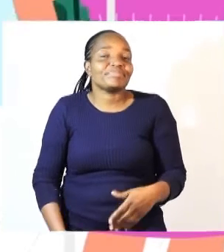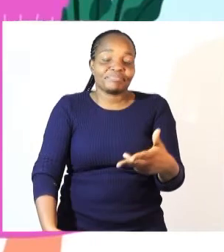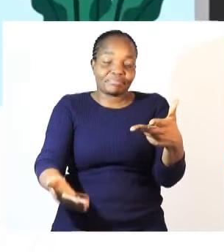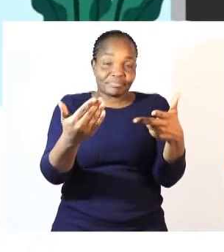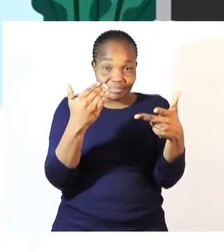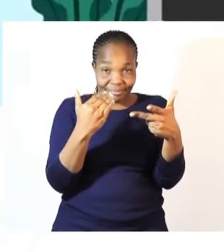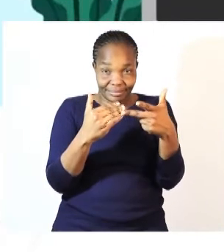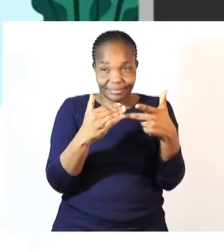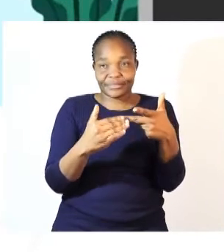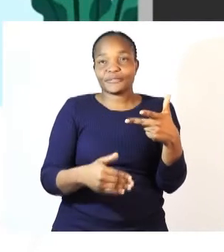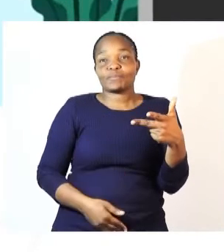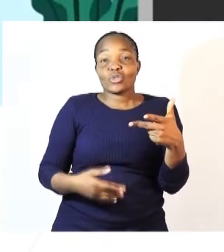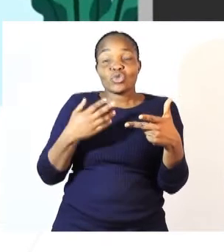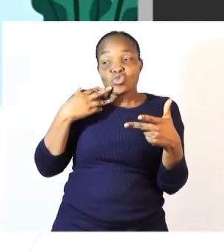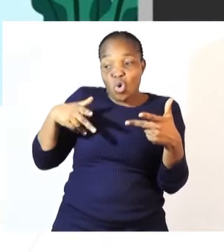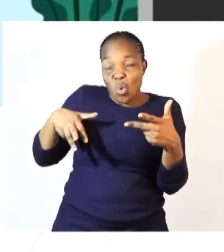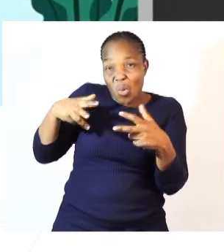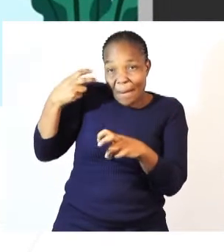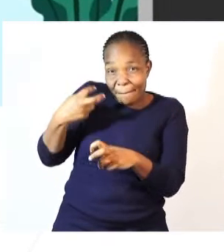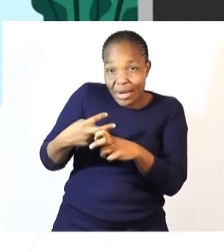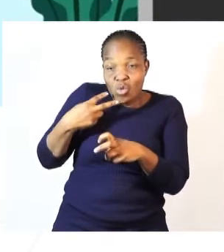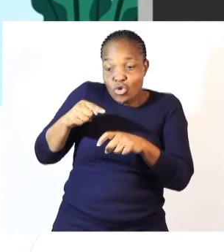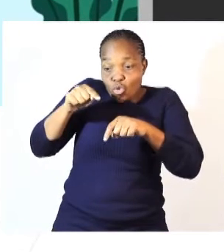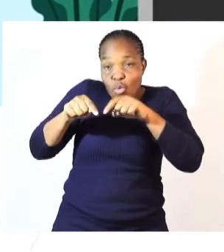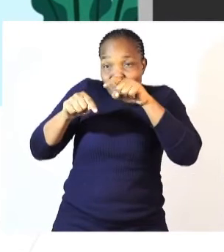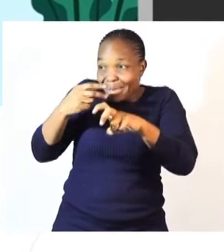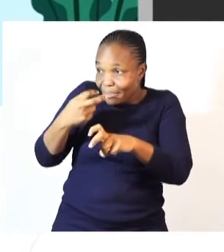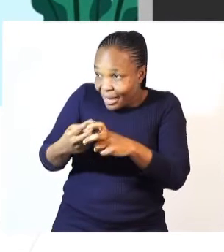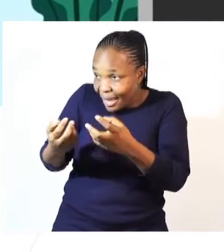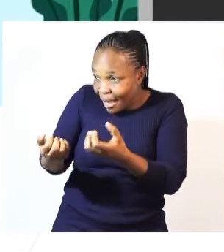Do you have difficulty walking or climbing steps?